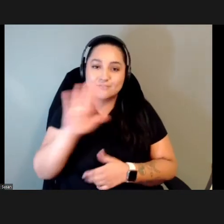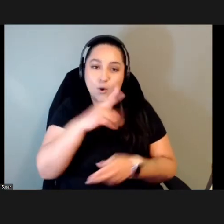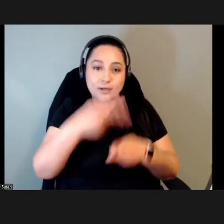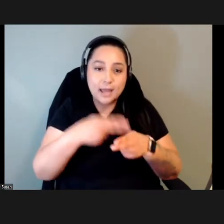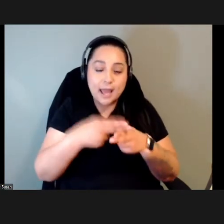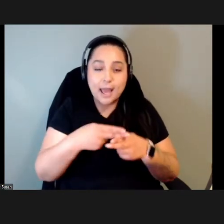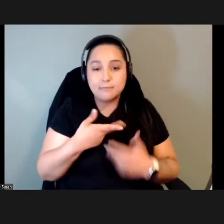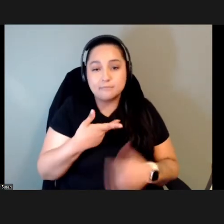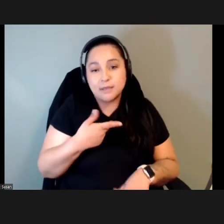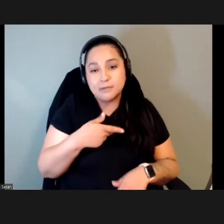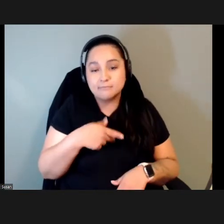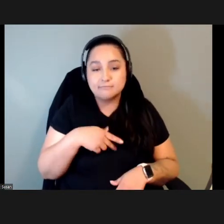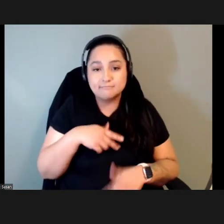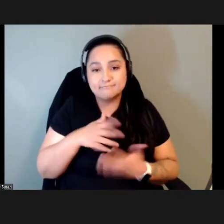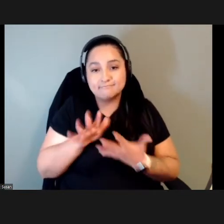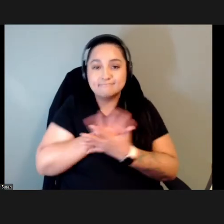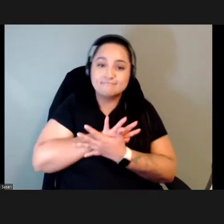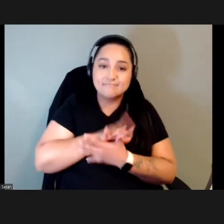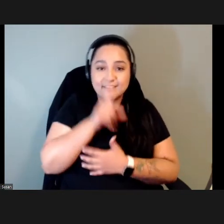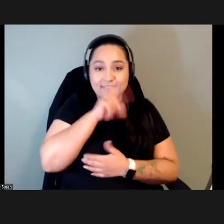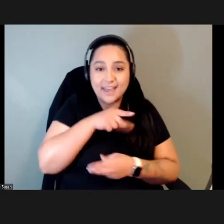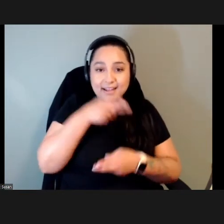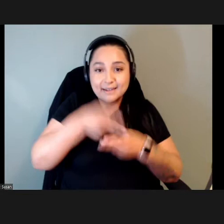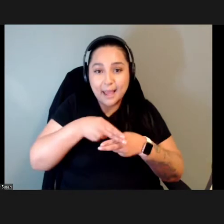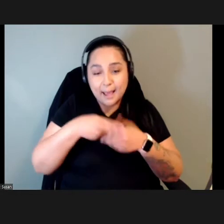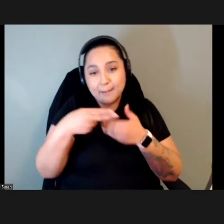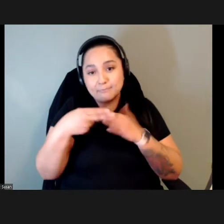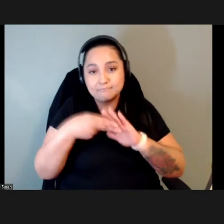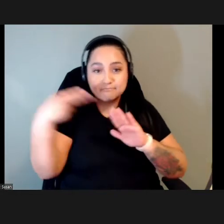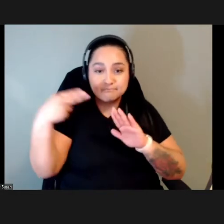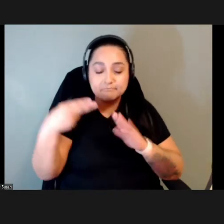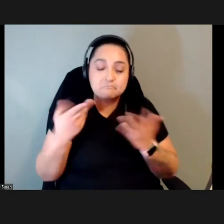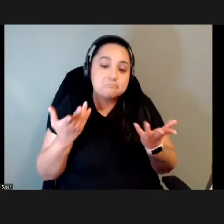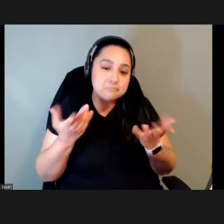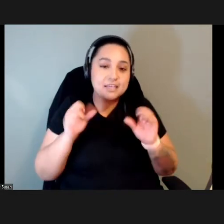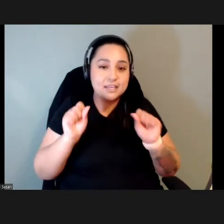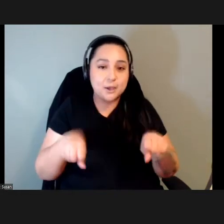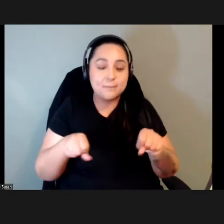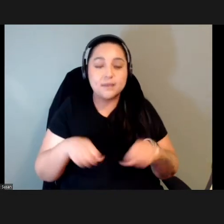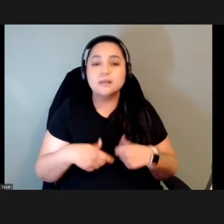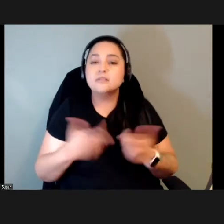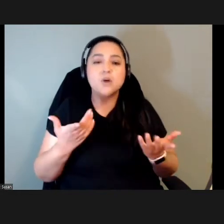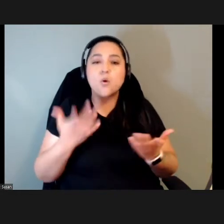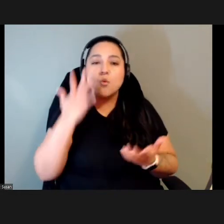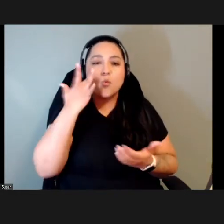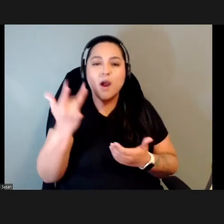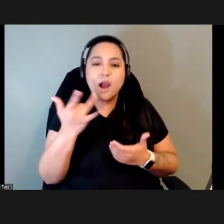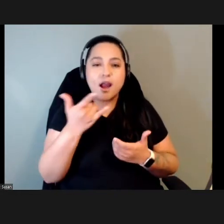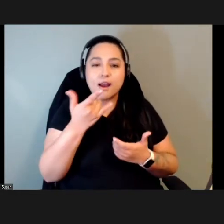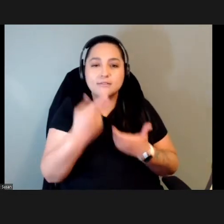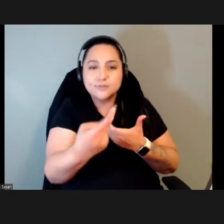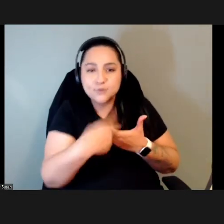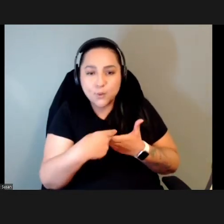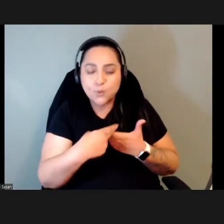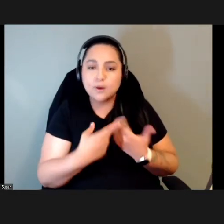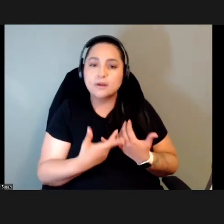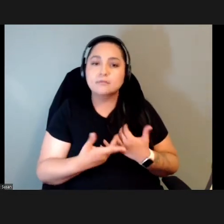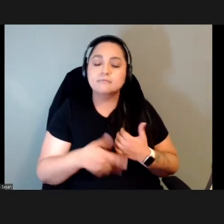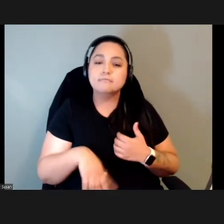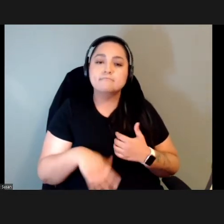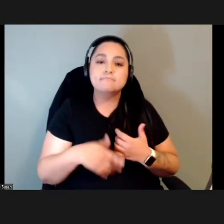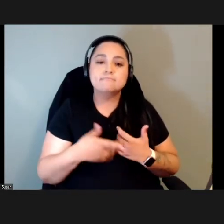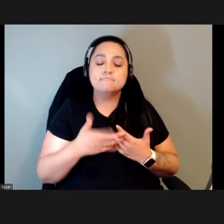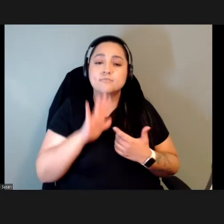name, and let us know what brings you here. What is your name? What land are you a guest